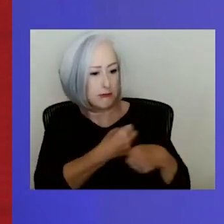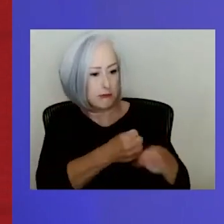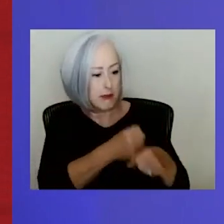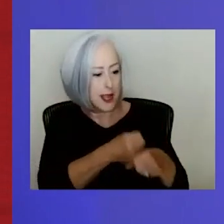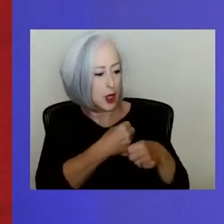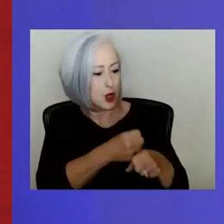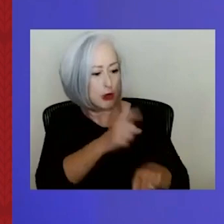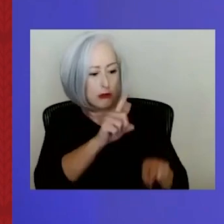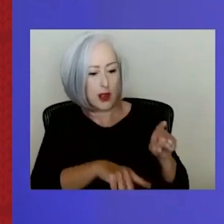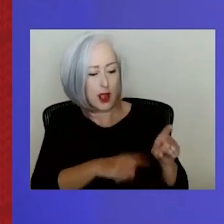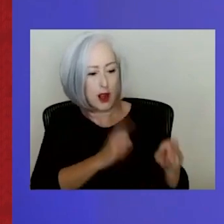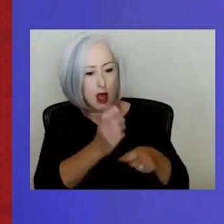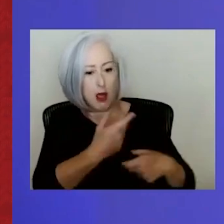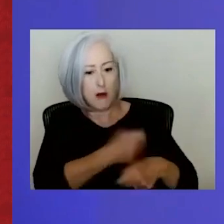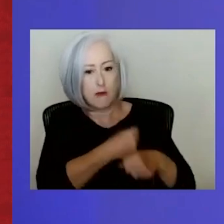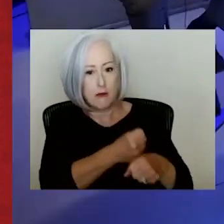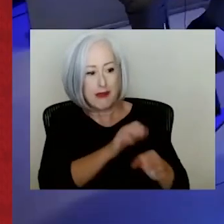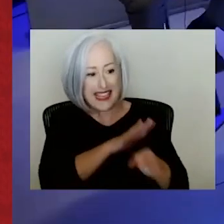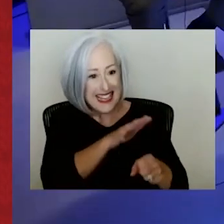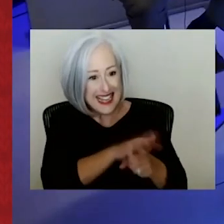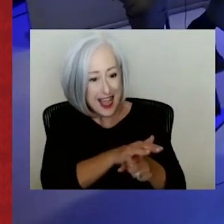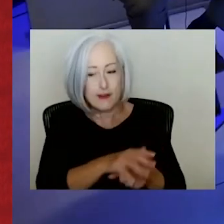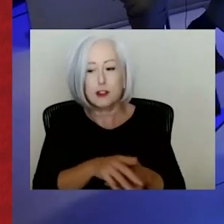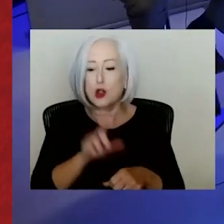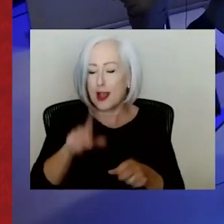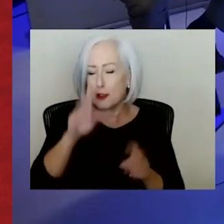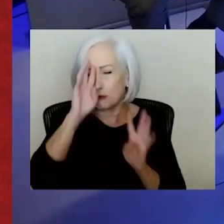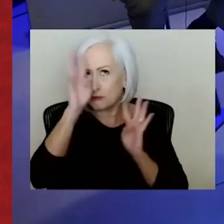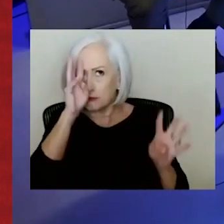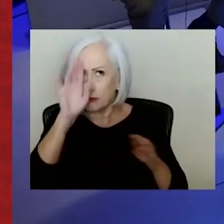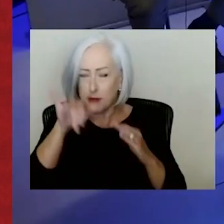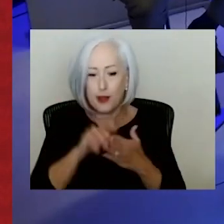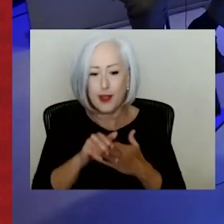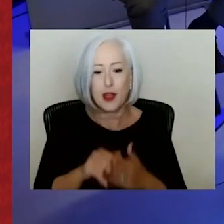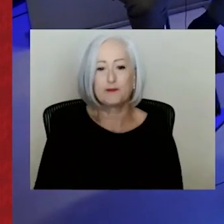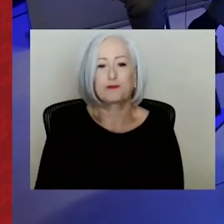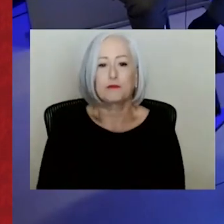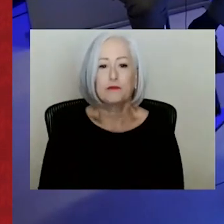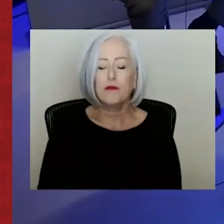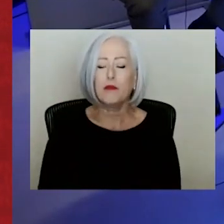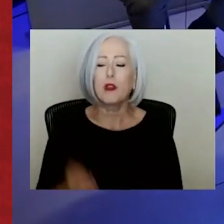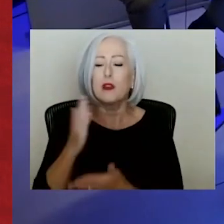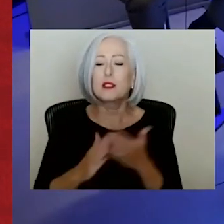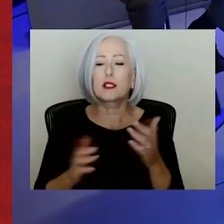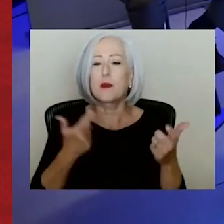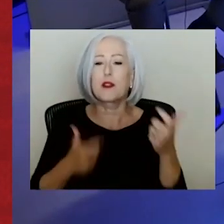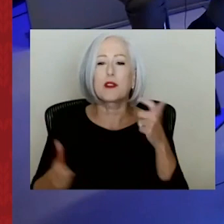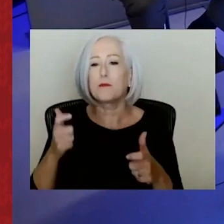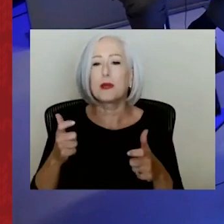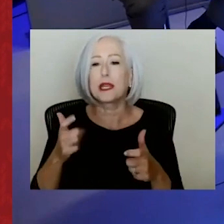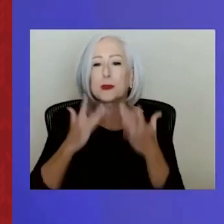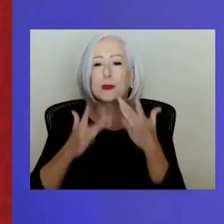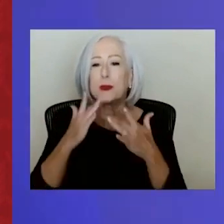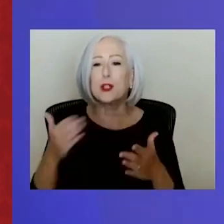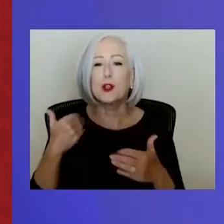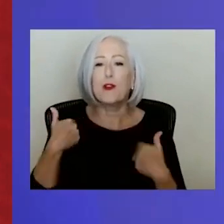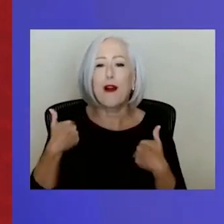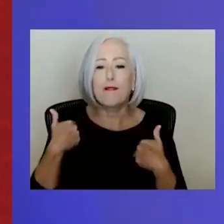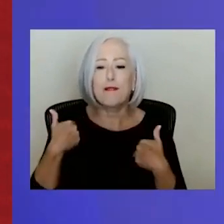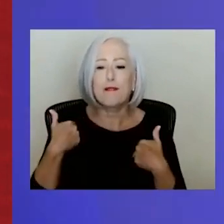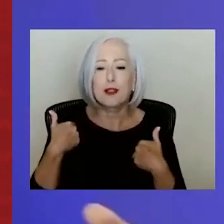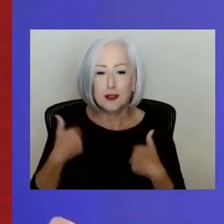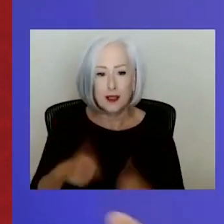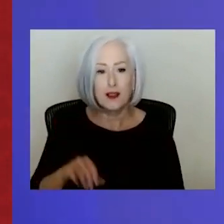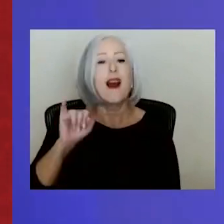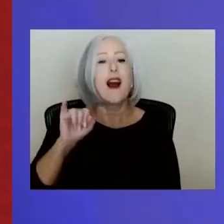patients. So what are some of the biggest shortages you've had to manage? We've said the IV fluid one. Have there been others? Yeah, certainly the IV fluid one is the biggest one that